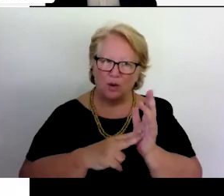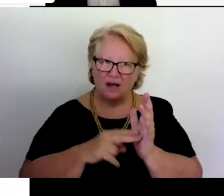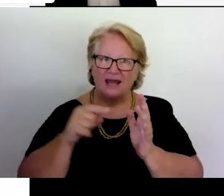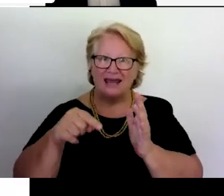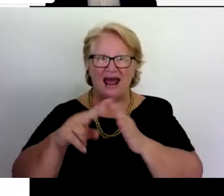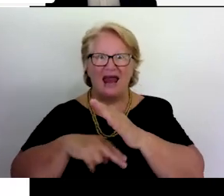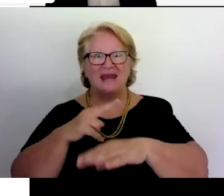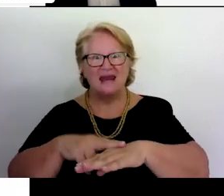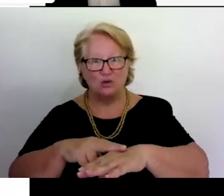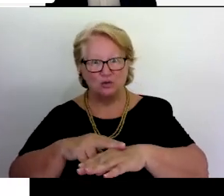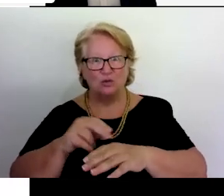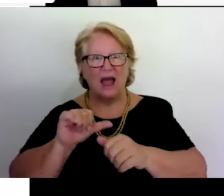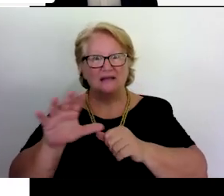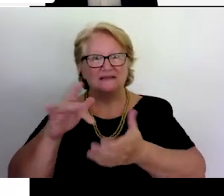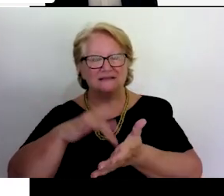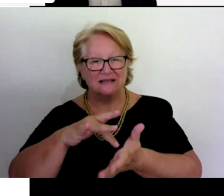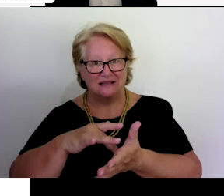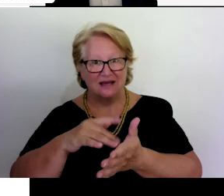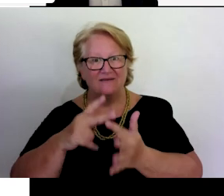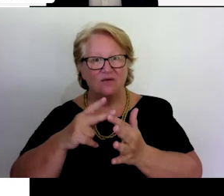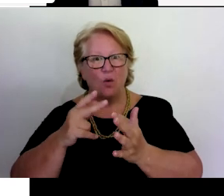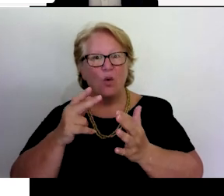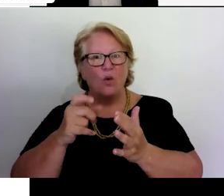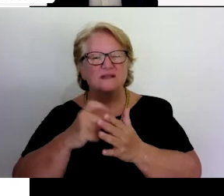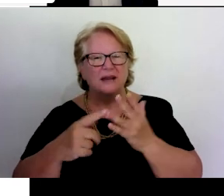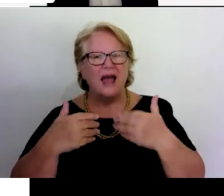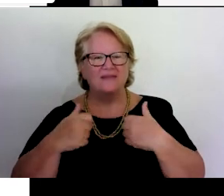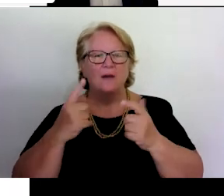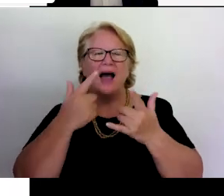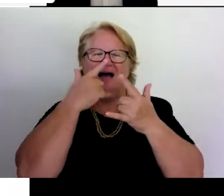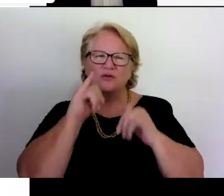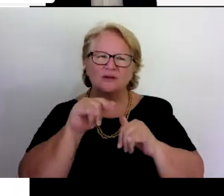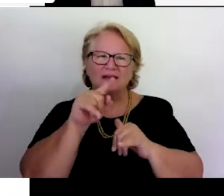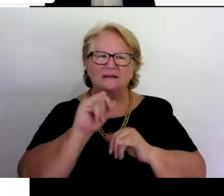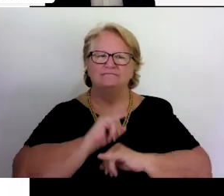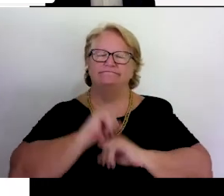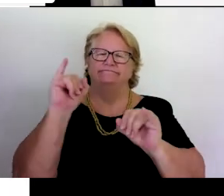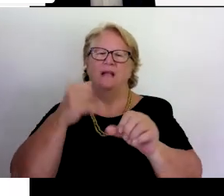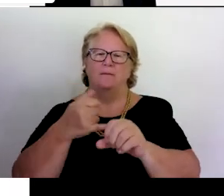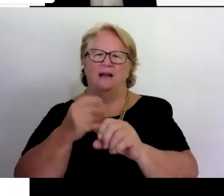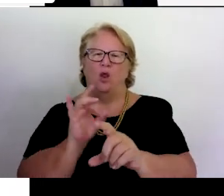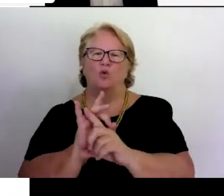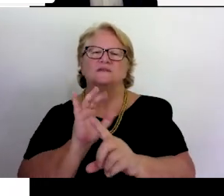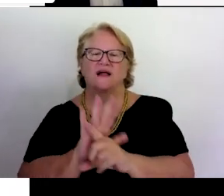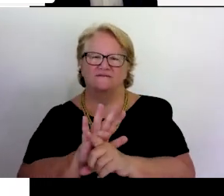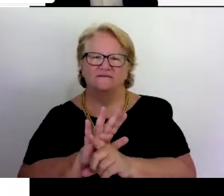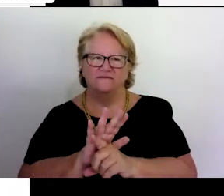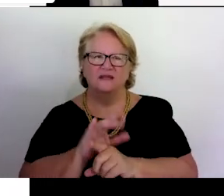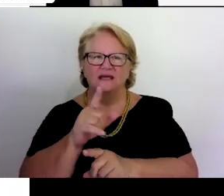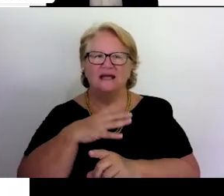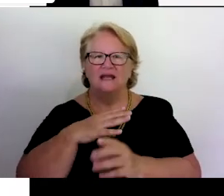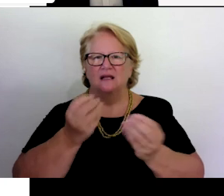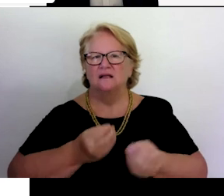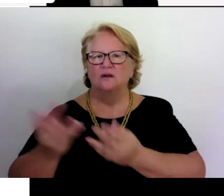in Intellectual Disability Health. Unfortunately, Prepron has had a medical emergency today and needs